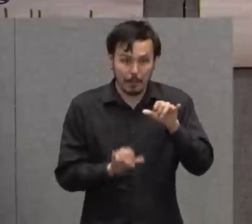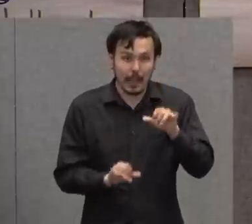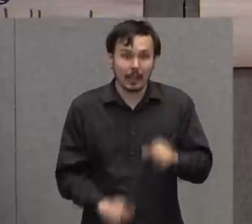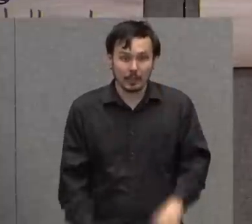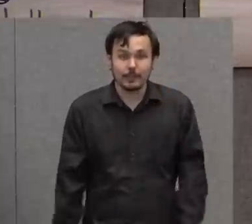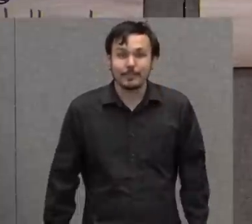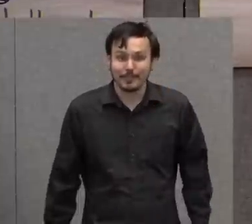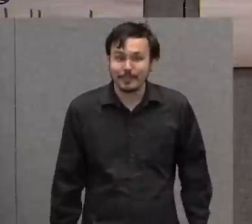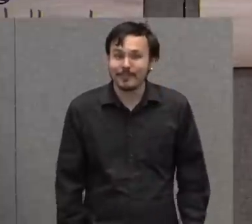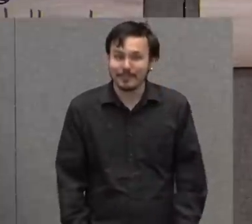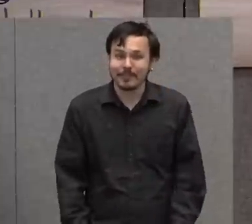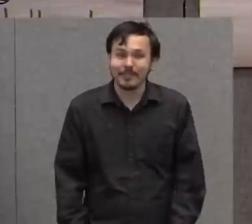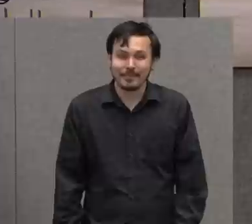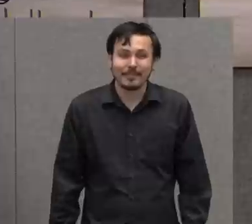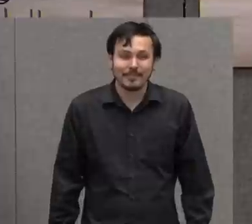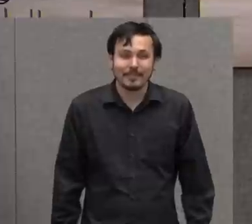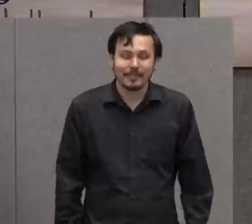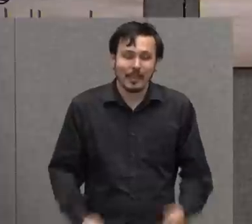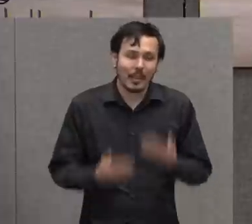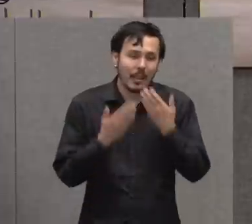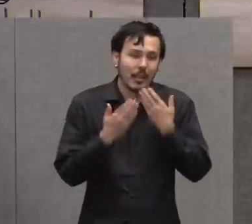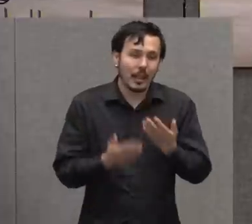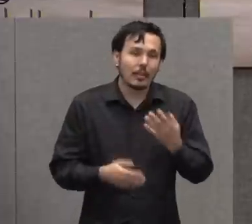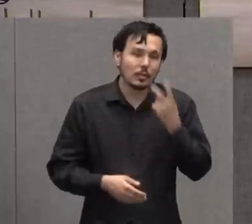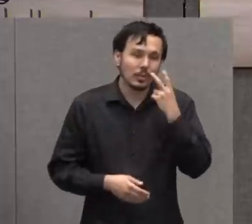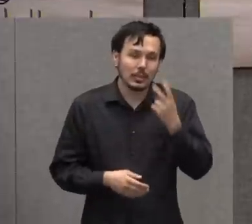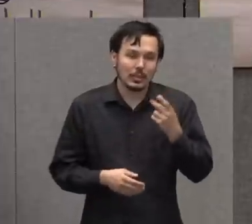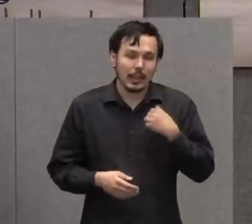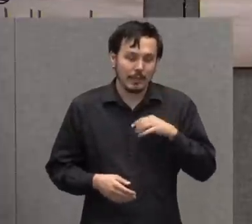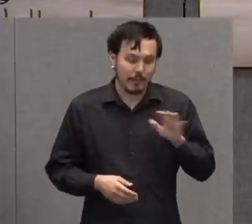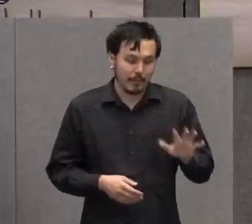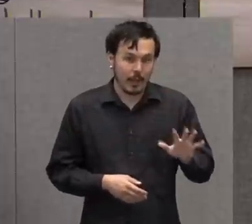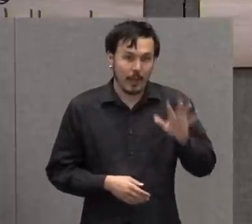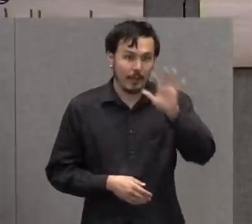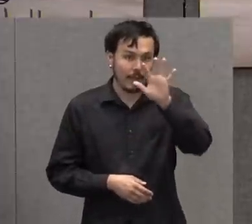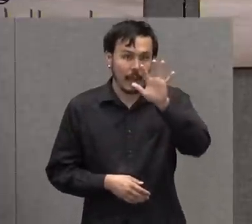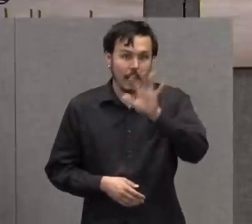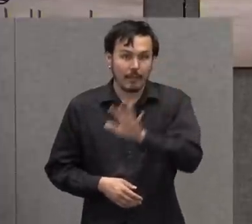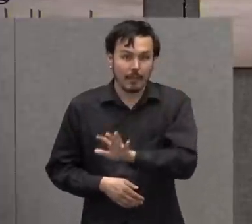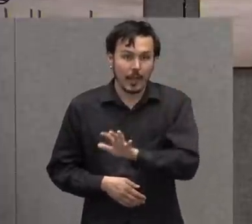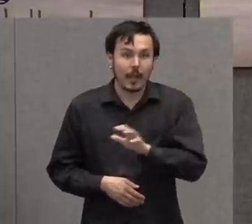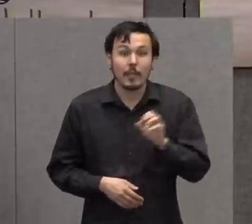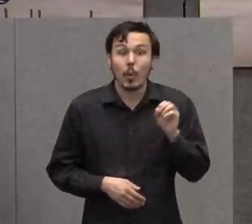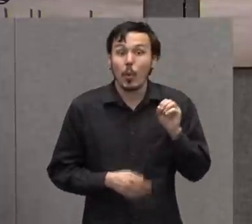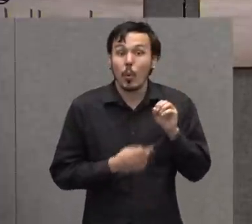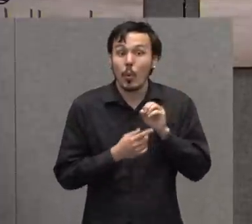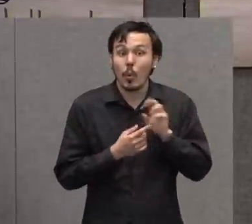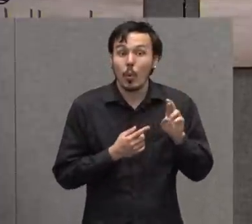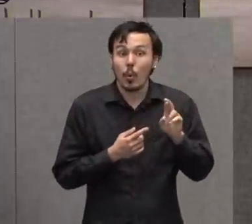Right, thank you. We have 5, 5, and 5, or